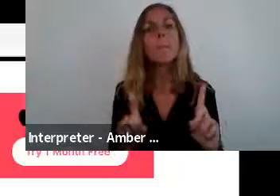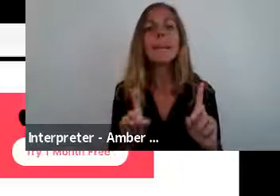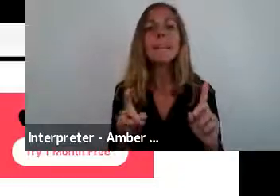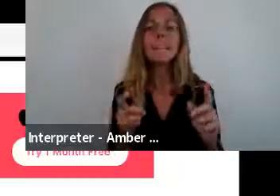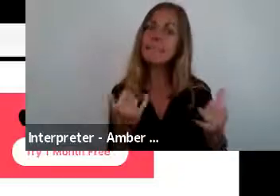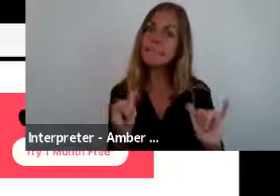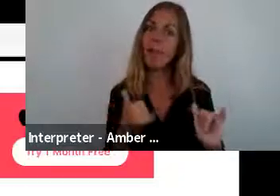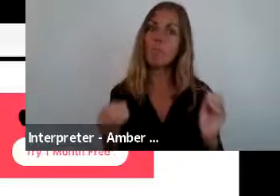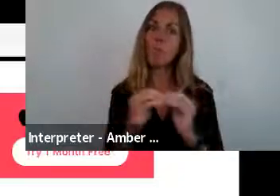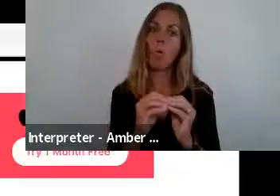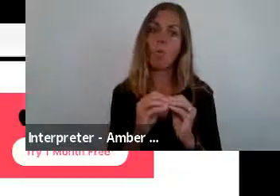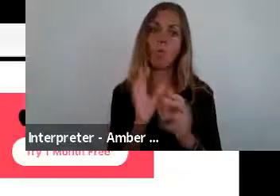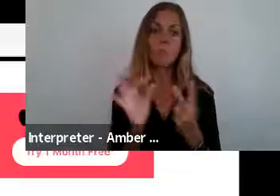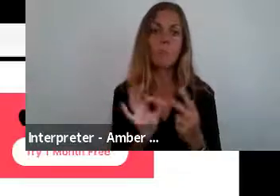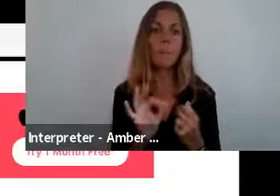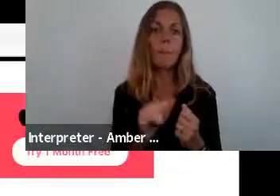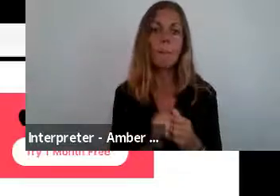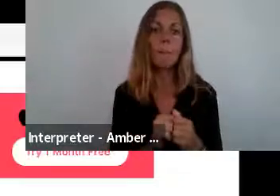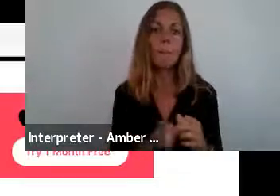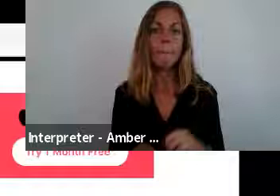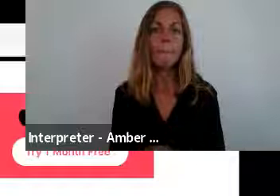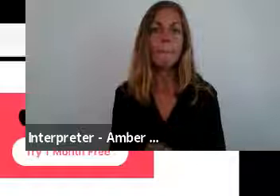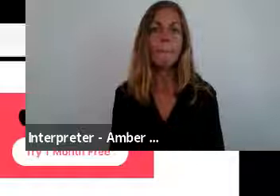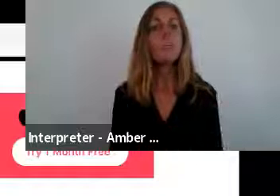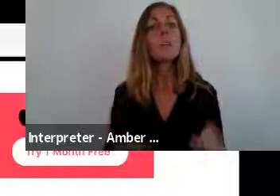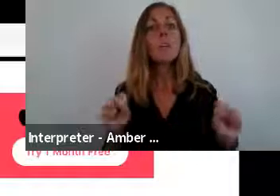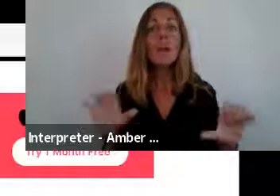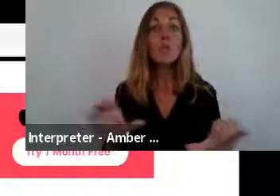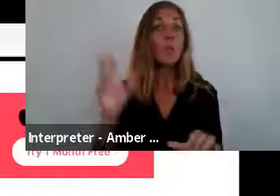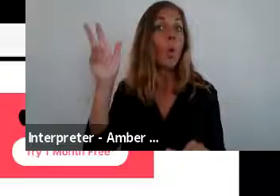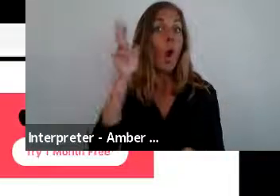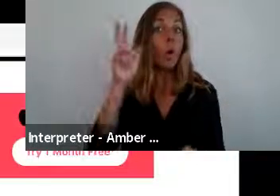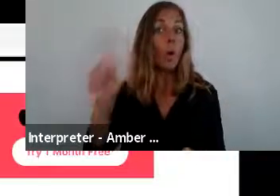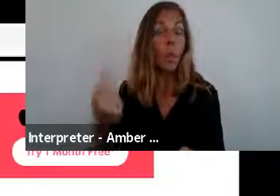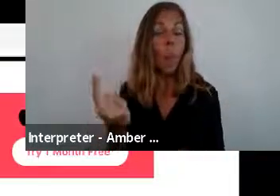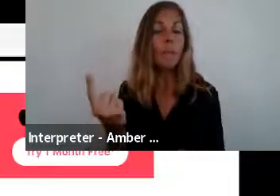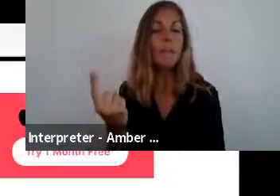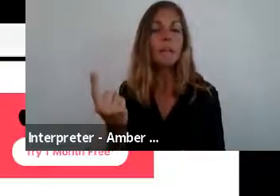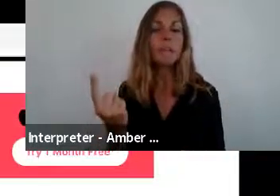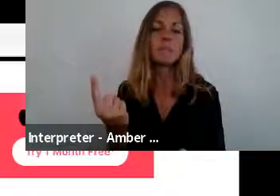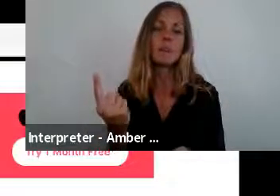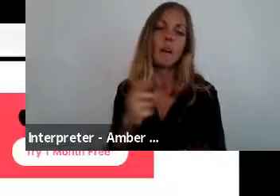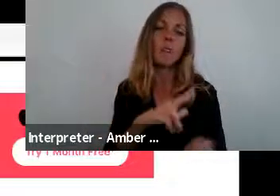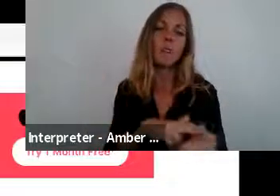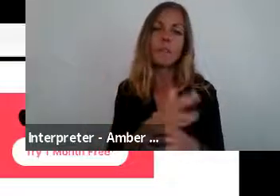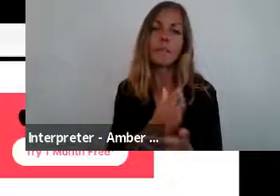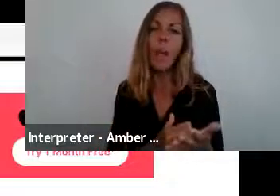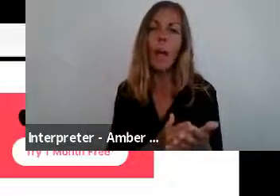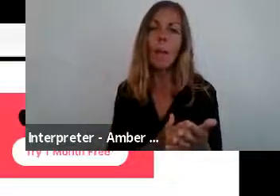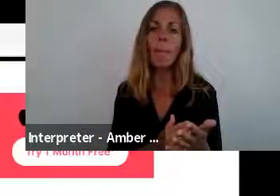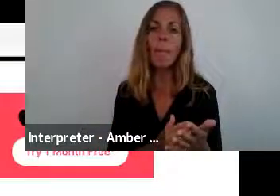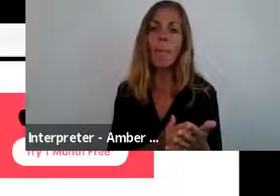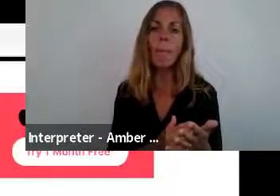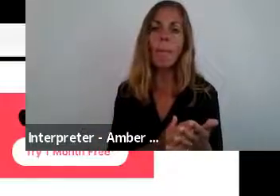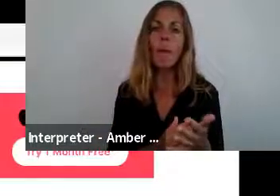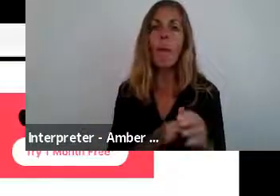feature they have, so that you can do an audio only mode. And of course, some of these things are rolling out to sort of bigger